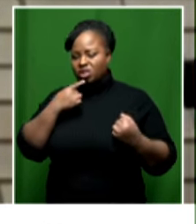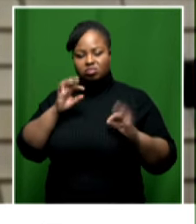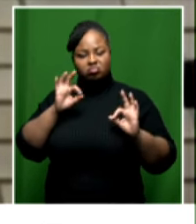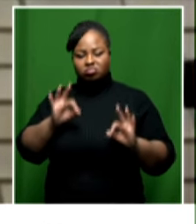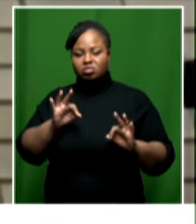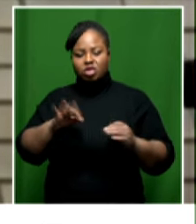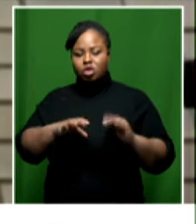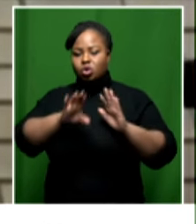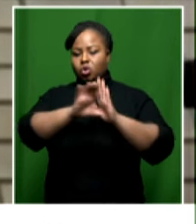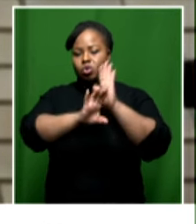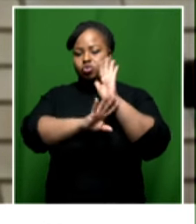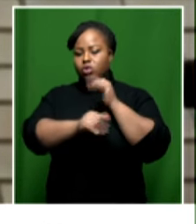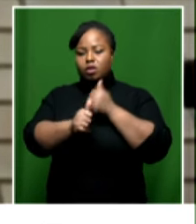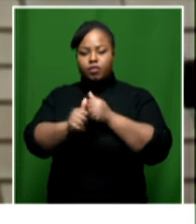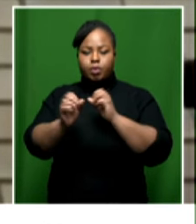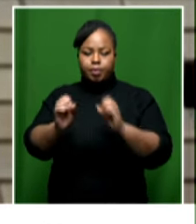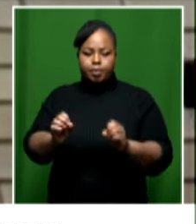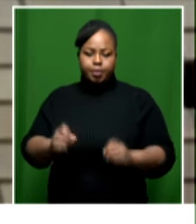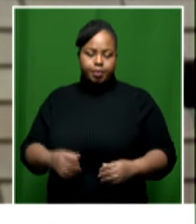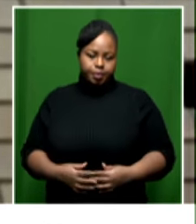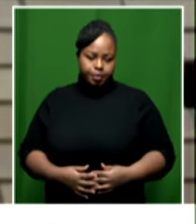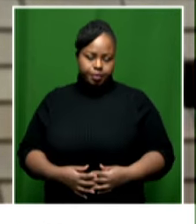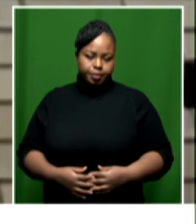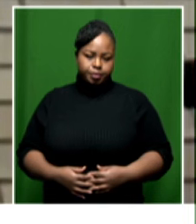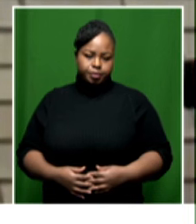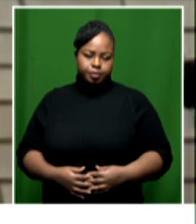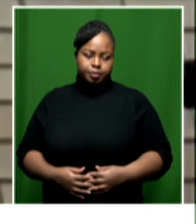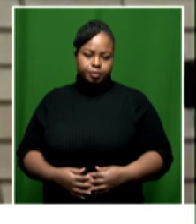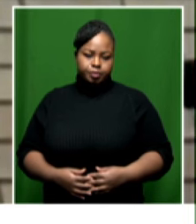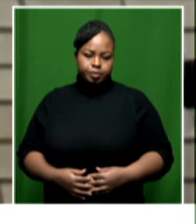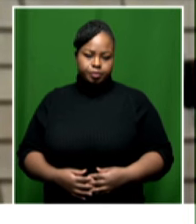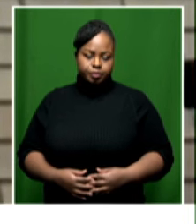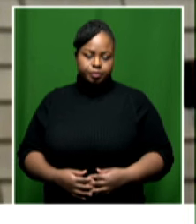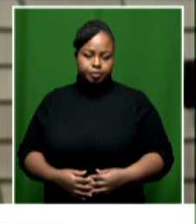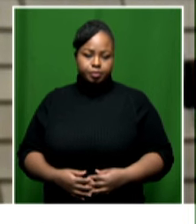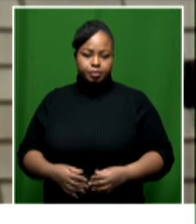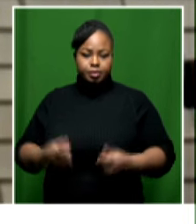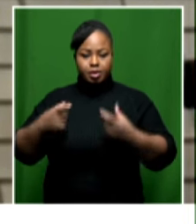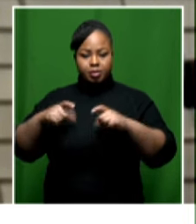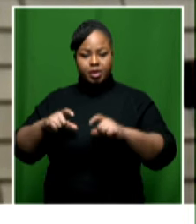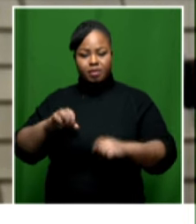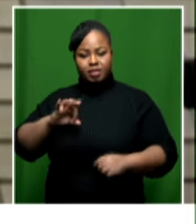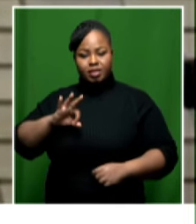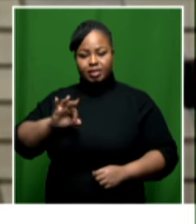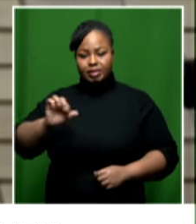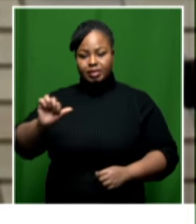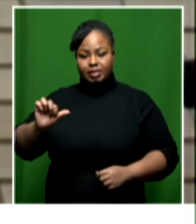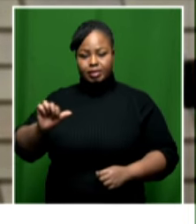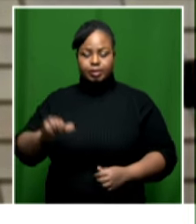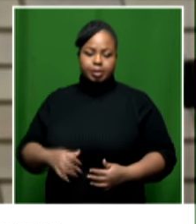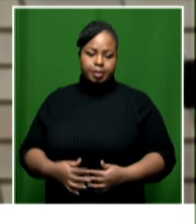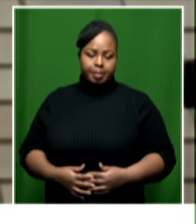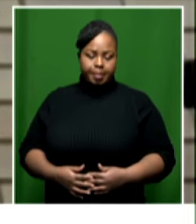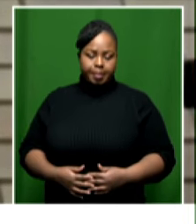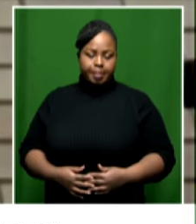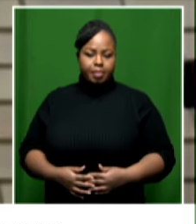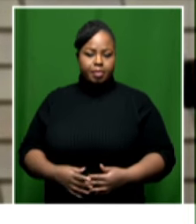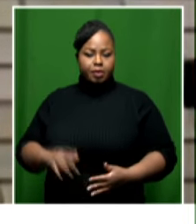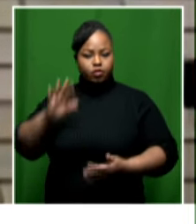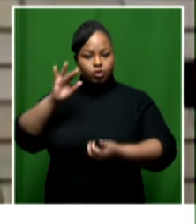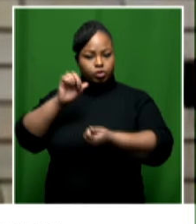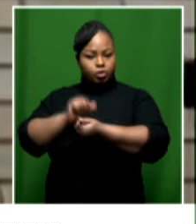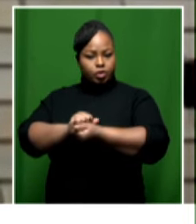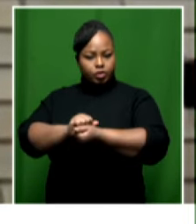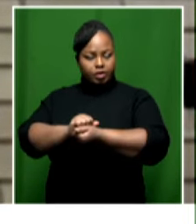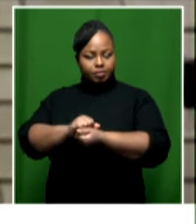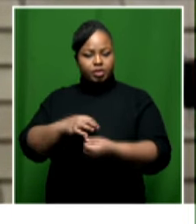and unconstitutional. At paragraph 36, in summary, the